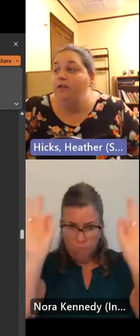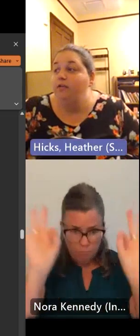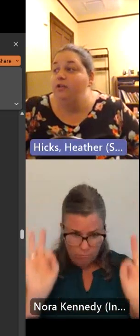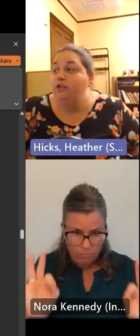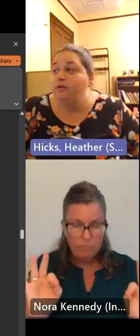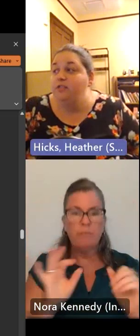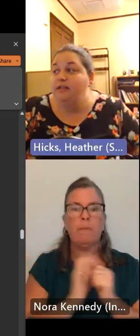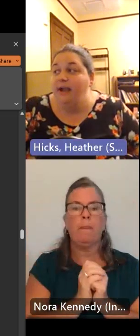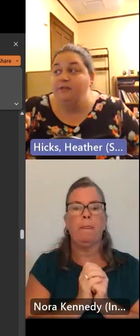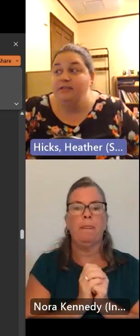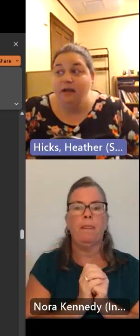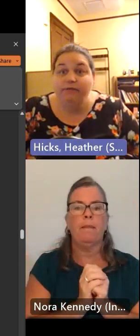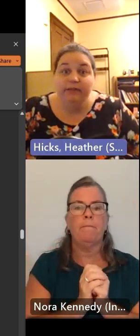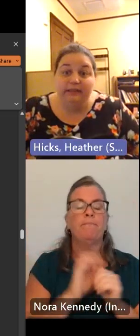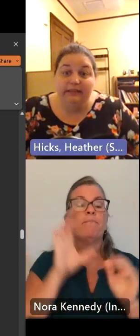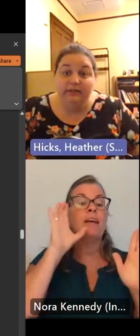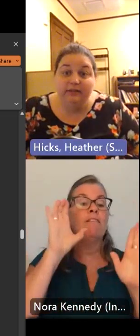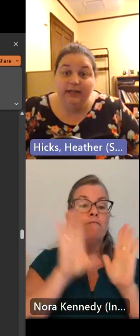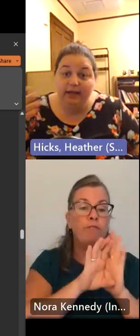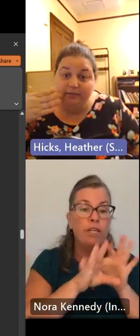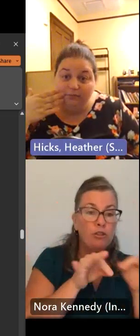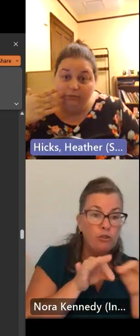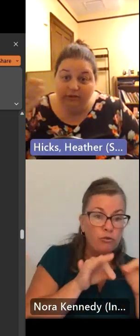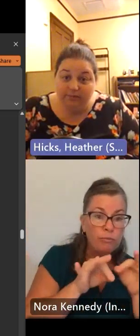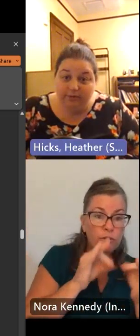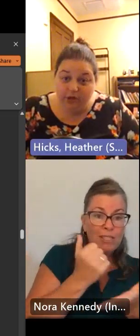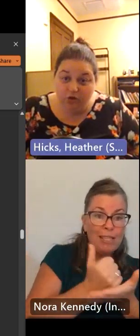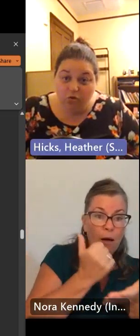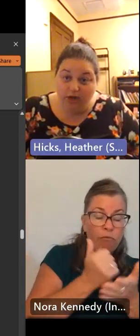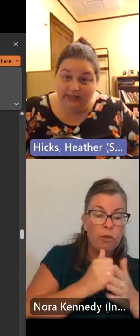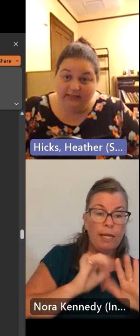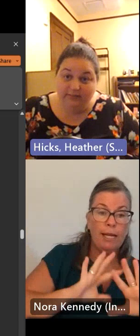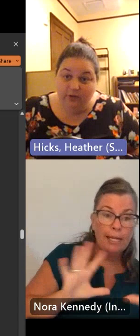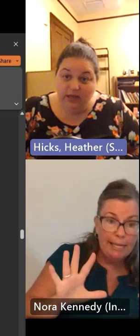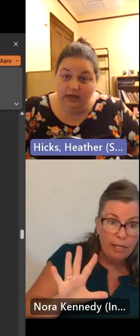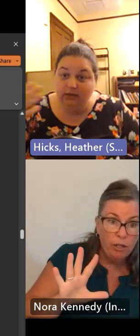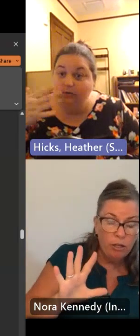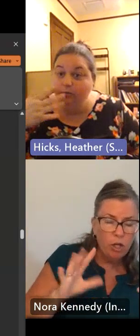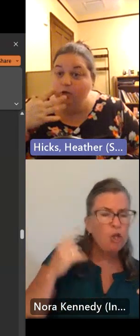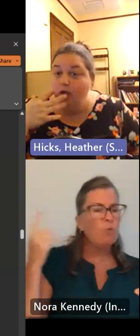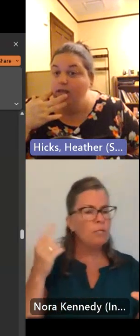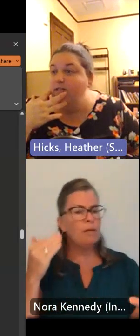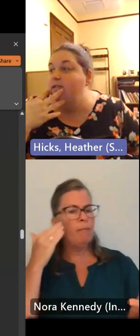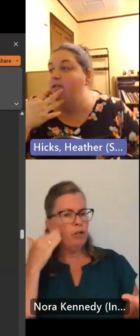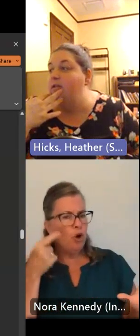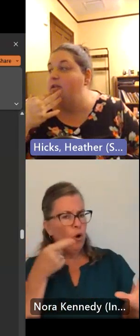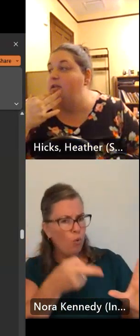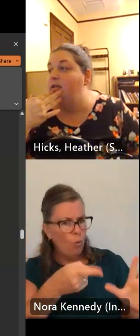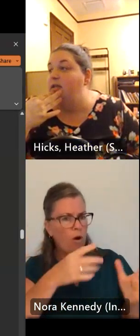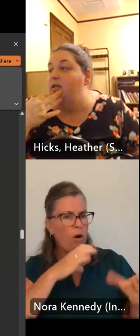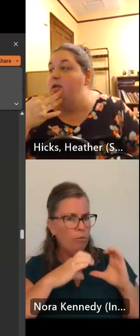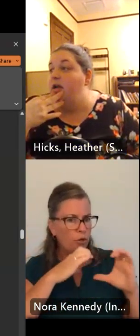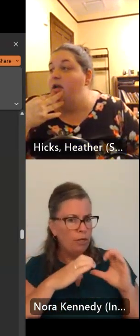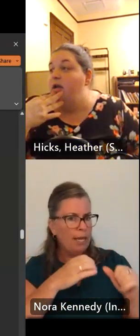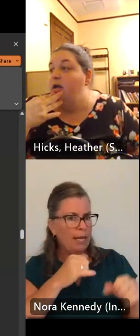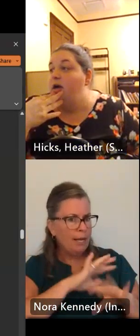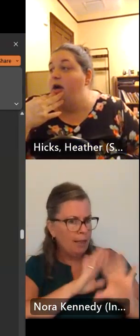Are figure descriptions and captions helpful and clear? Like, would someone know what it's communicating or not?